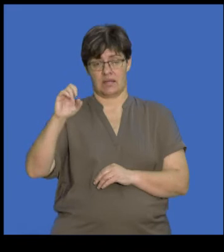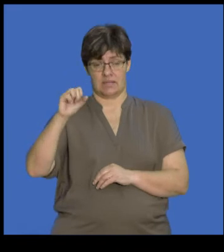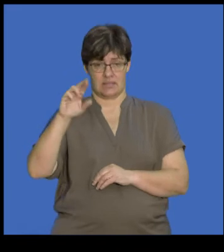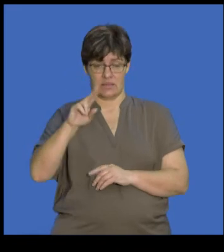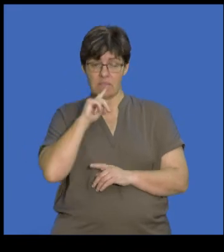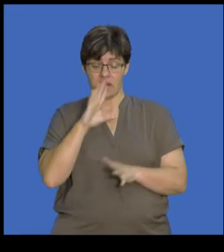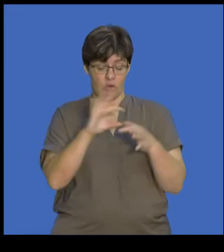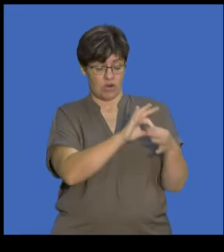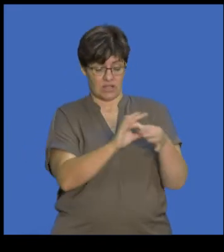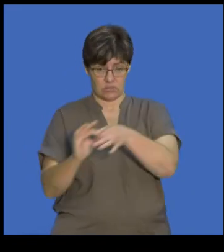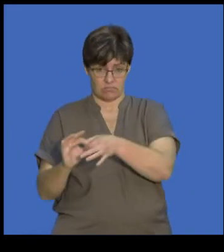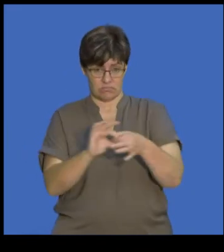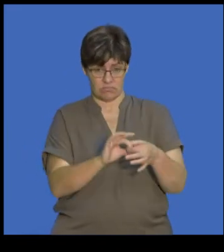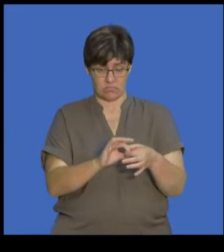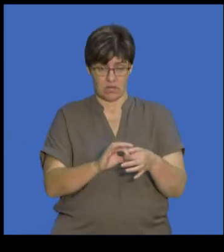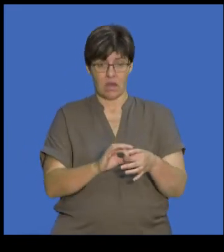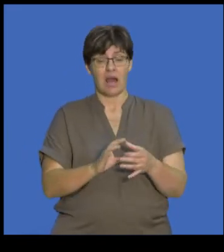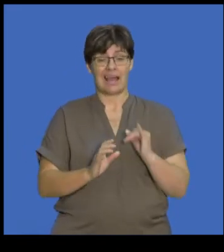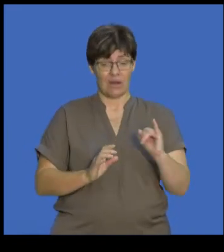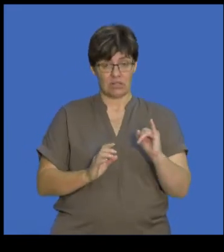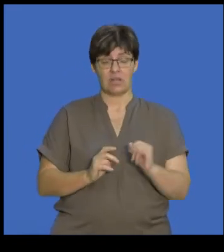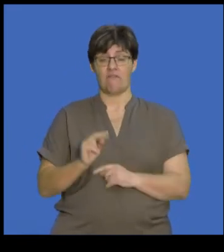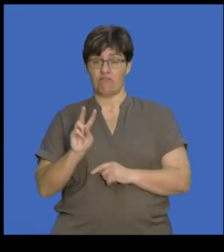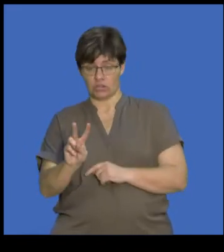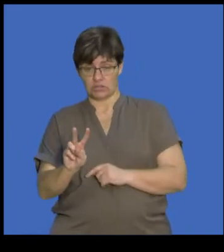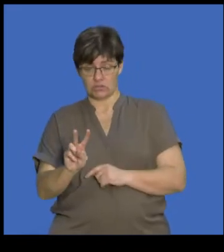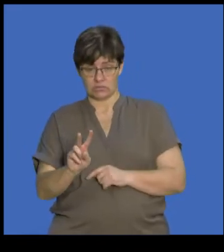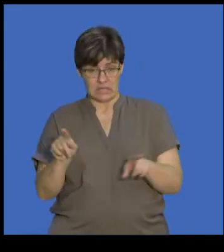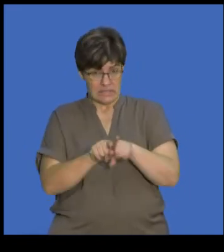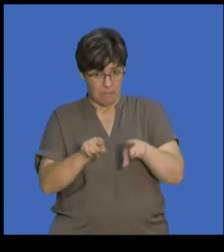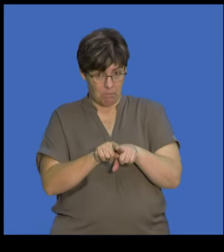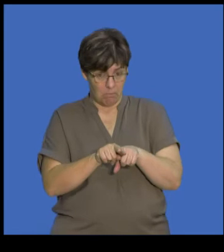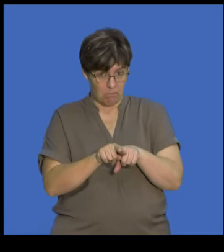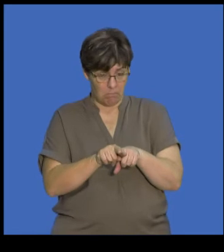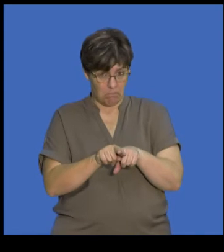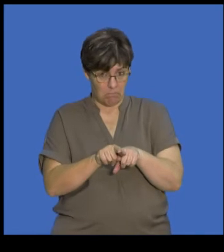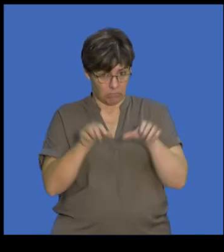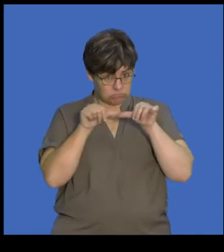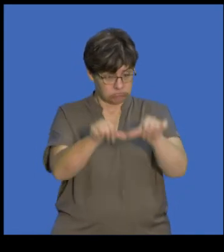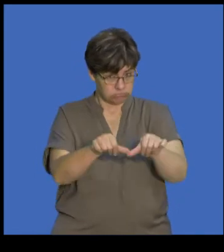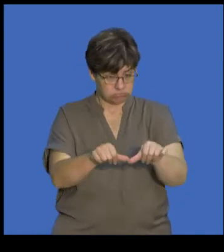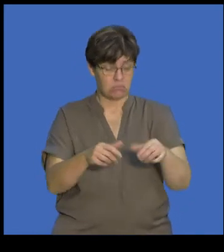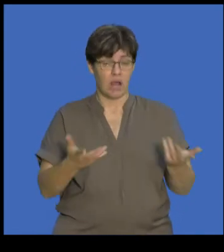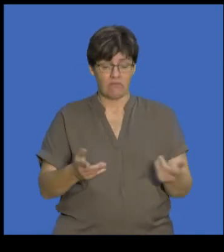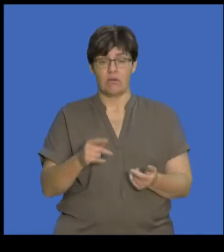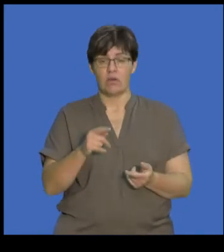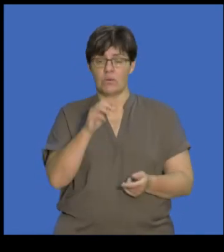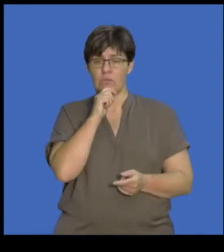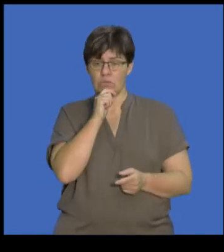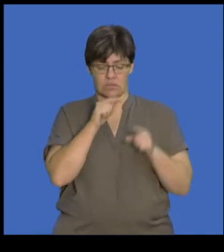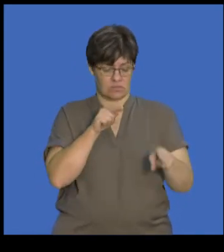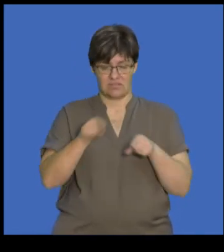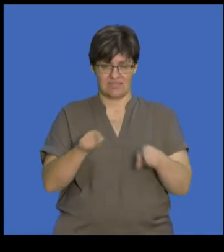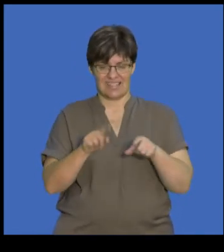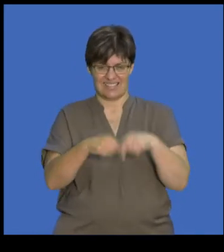holds between current and voltage for an ohmic conductor as it would do, say, for argument's sake, a non-ohmic